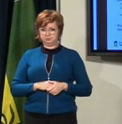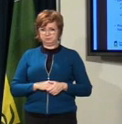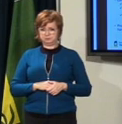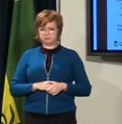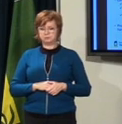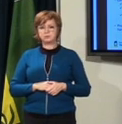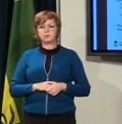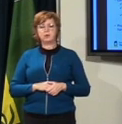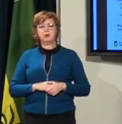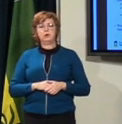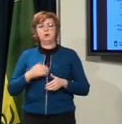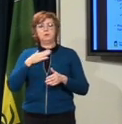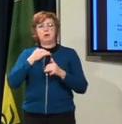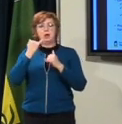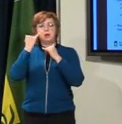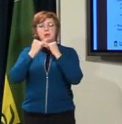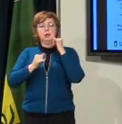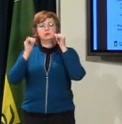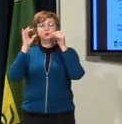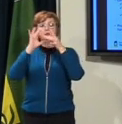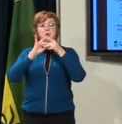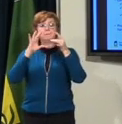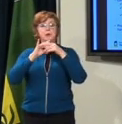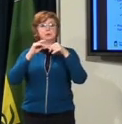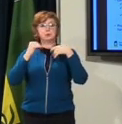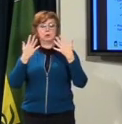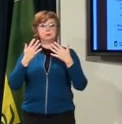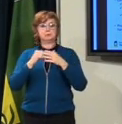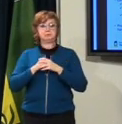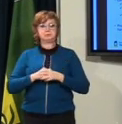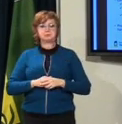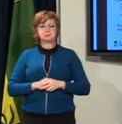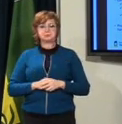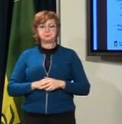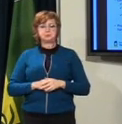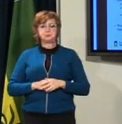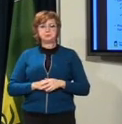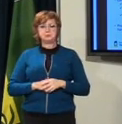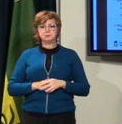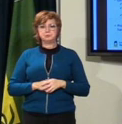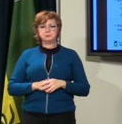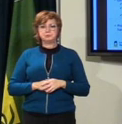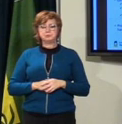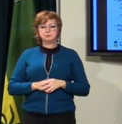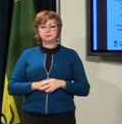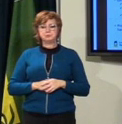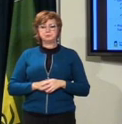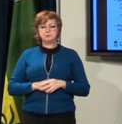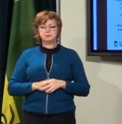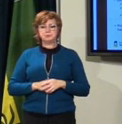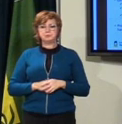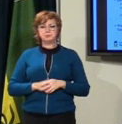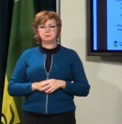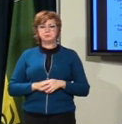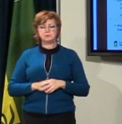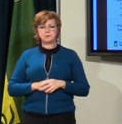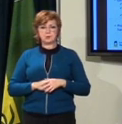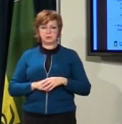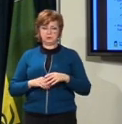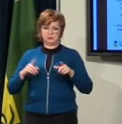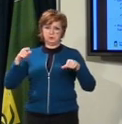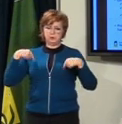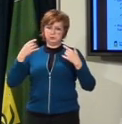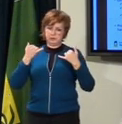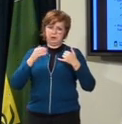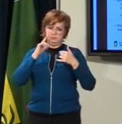I'll finish by saying that throughout this significant change in services, the safety